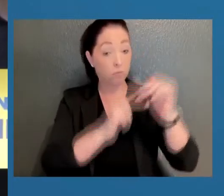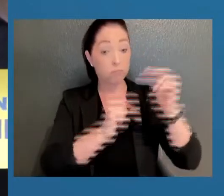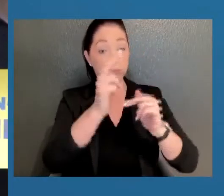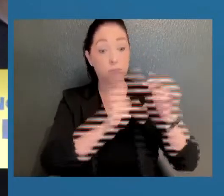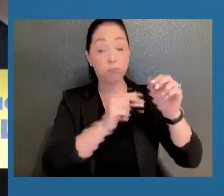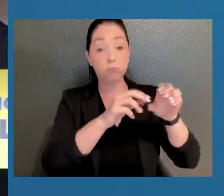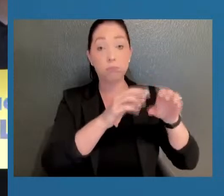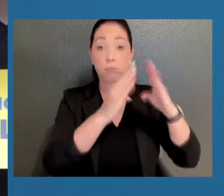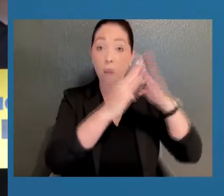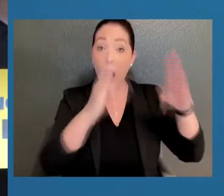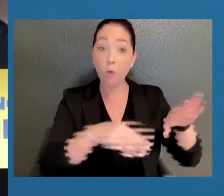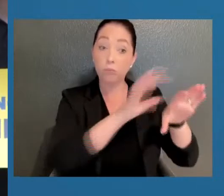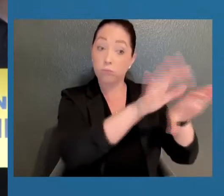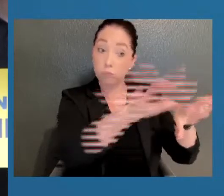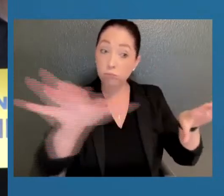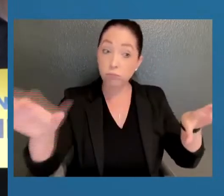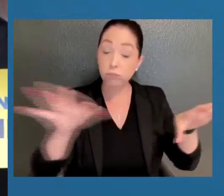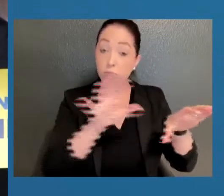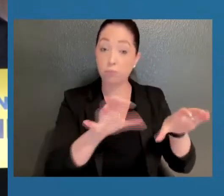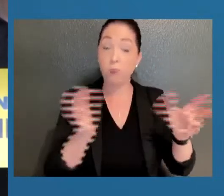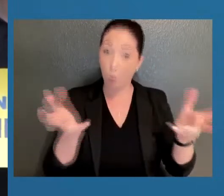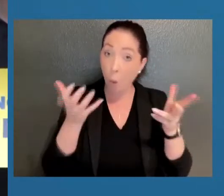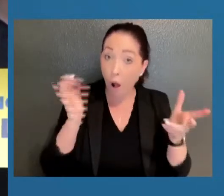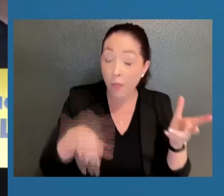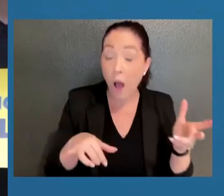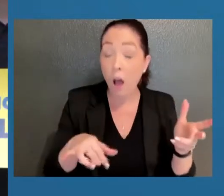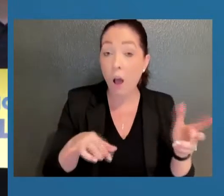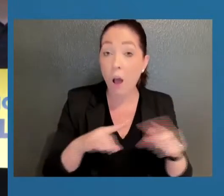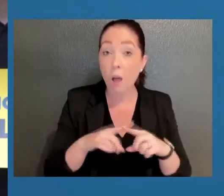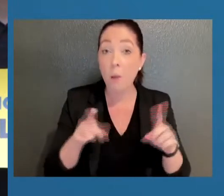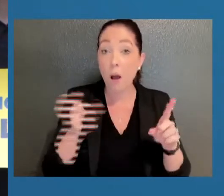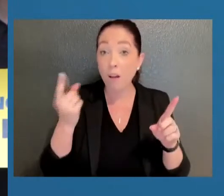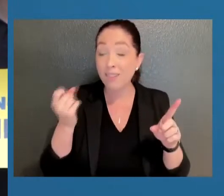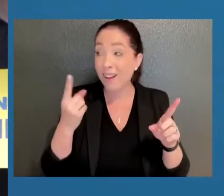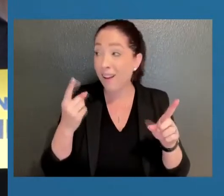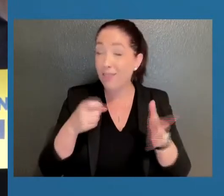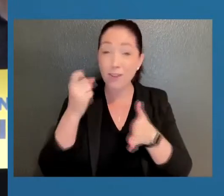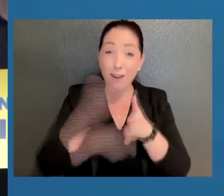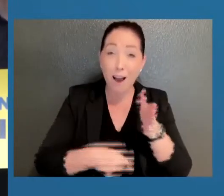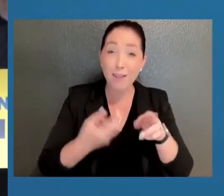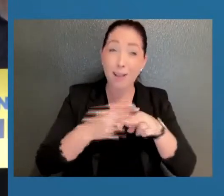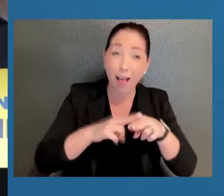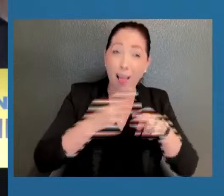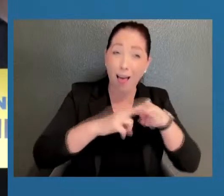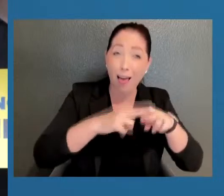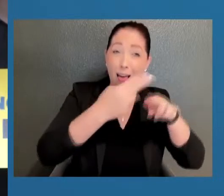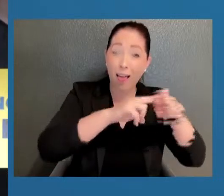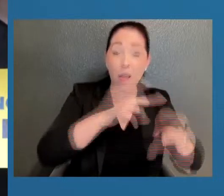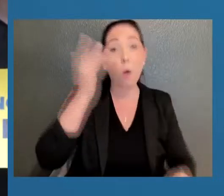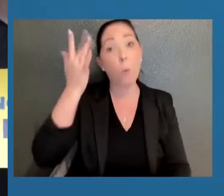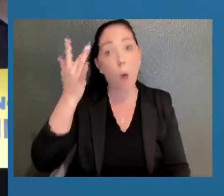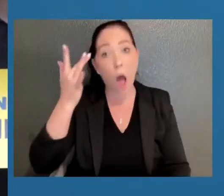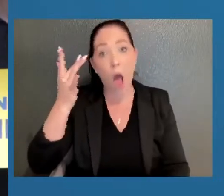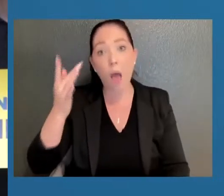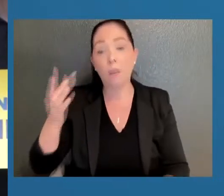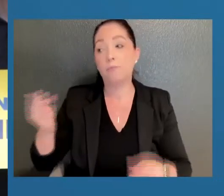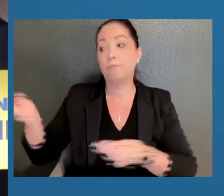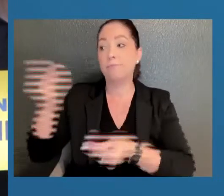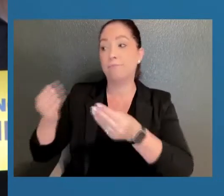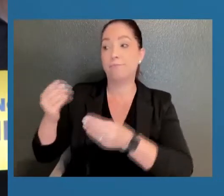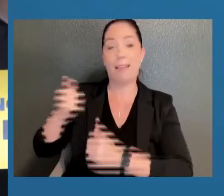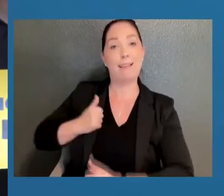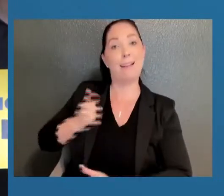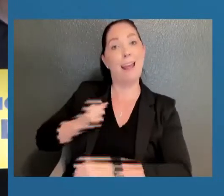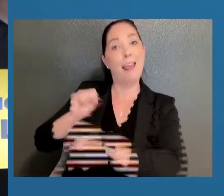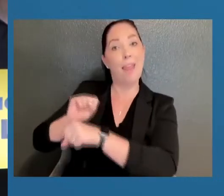the dignity of home ownership. And now the costs will keep going up and up because of the additional costs on Canadian labor. These